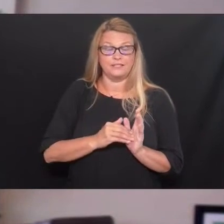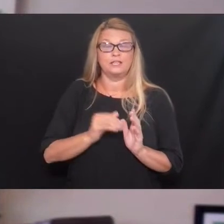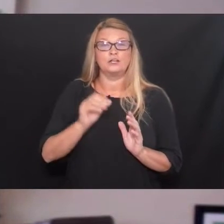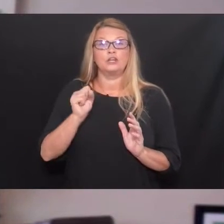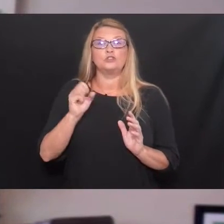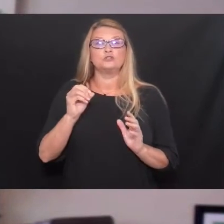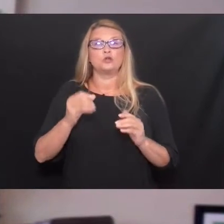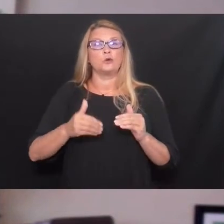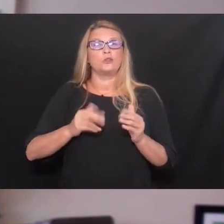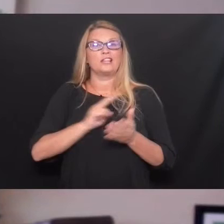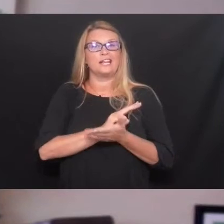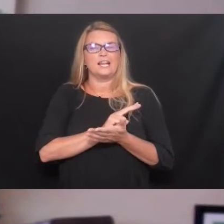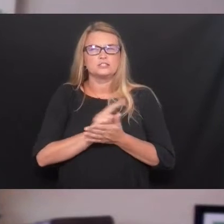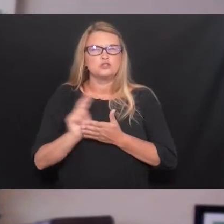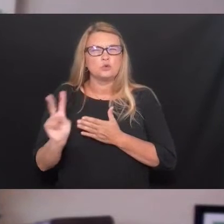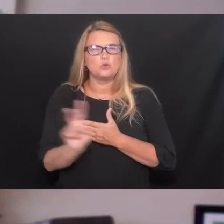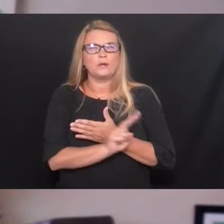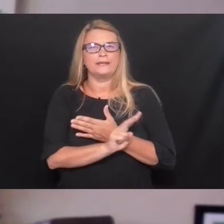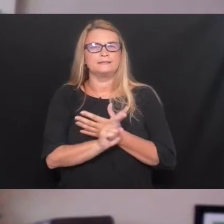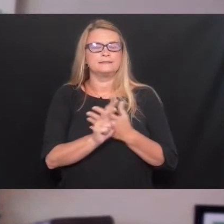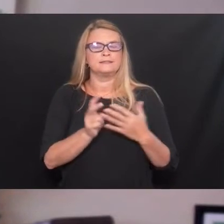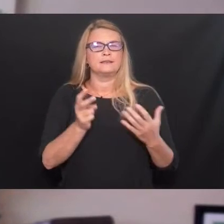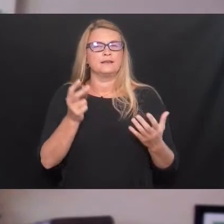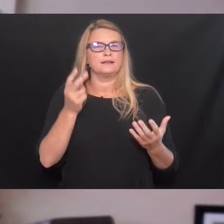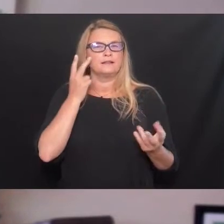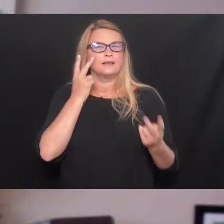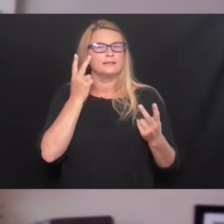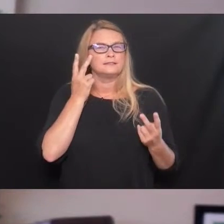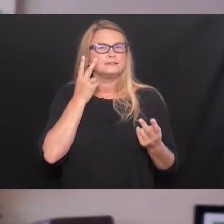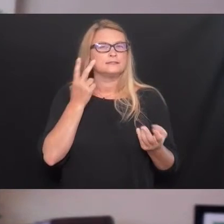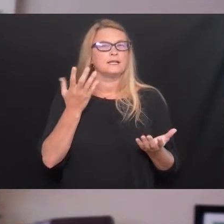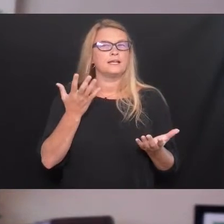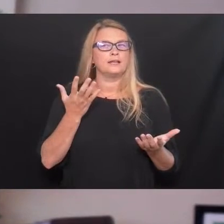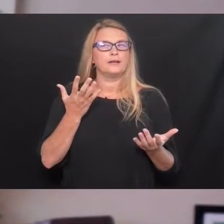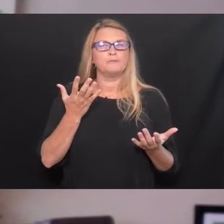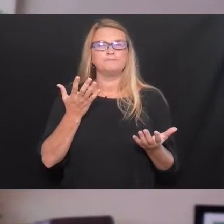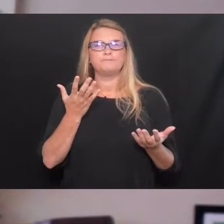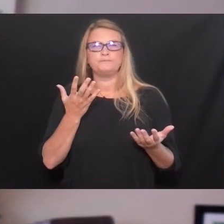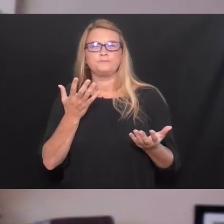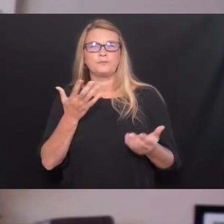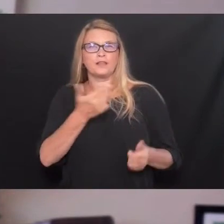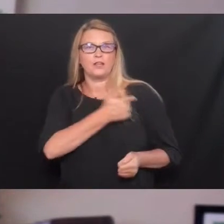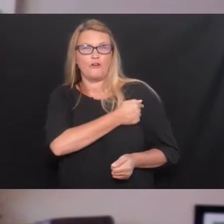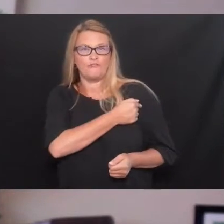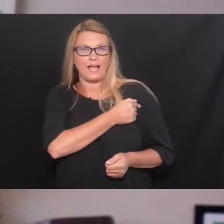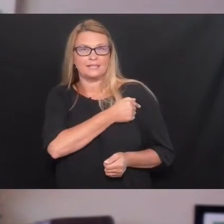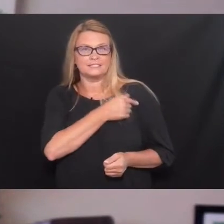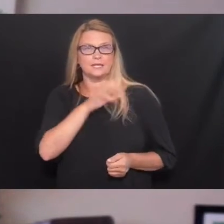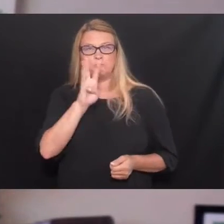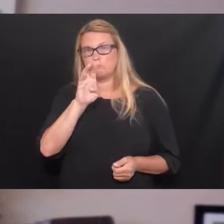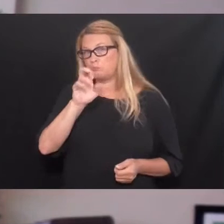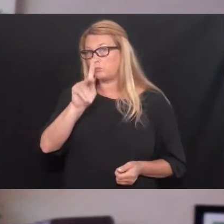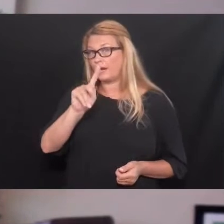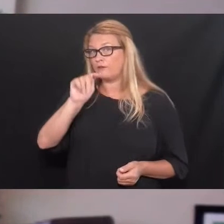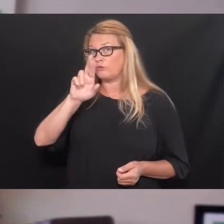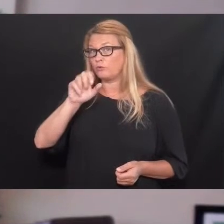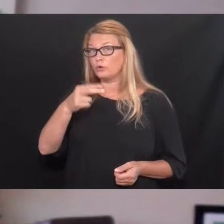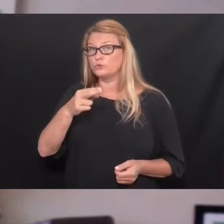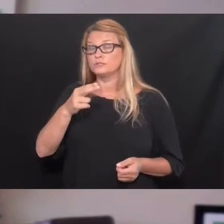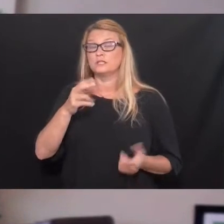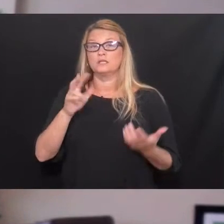in the next 2 weeks or so after that, they started to see those vaccine breakthroughs in that